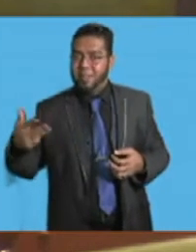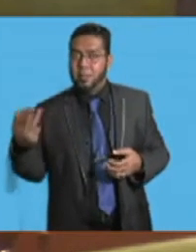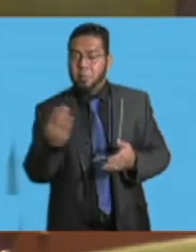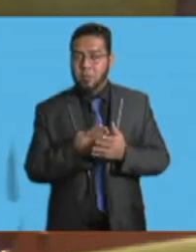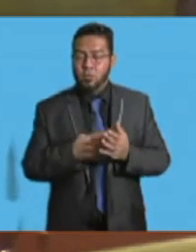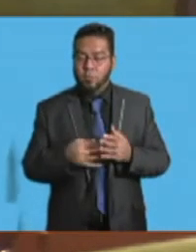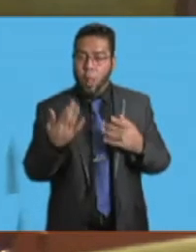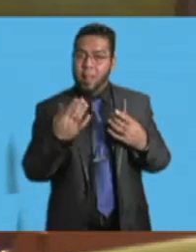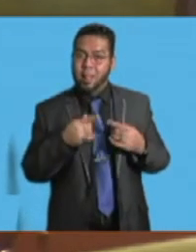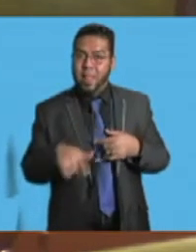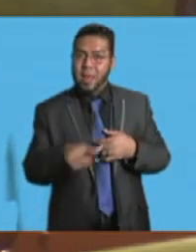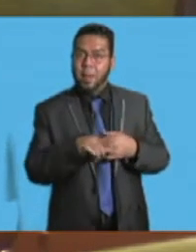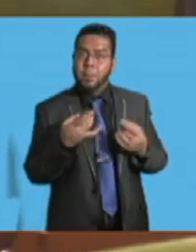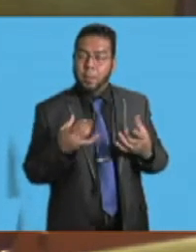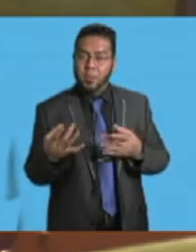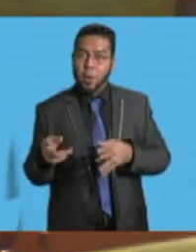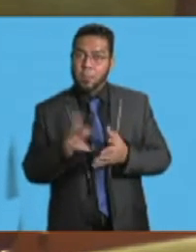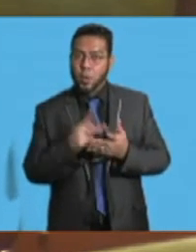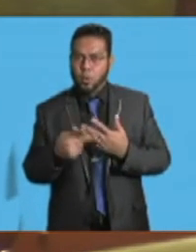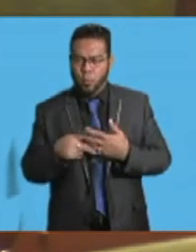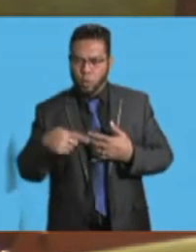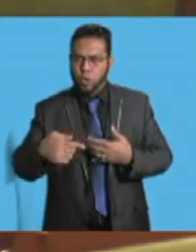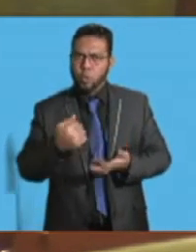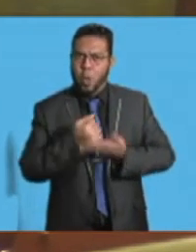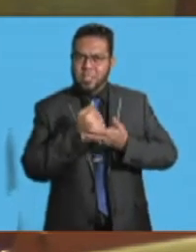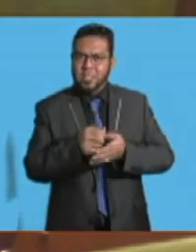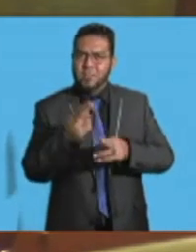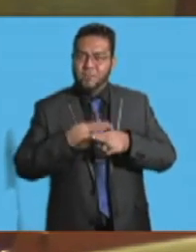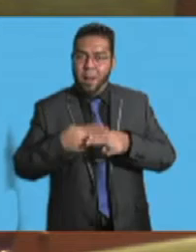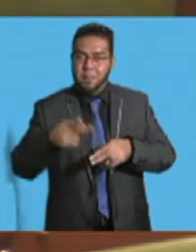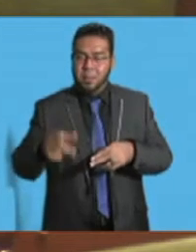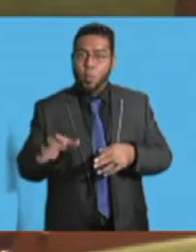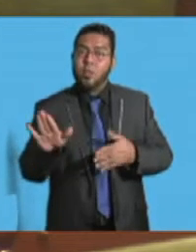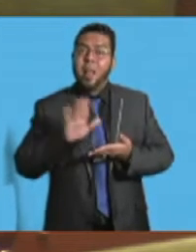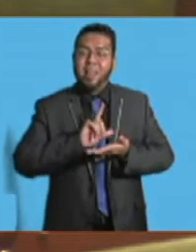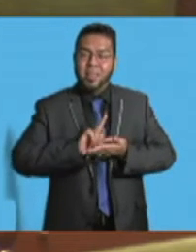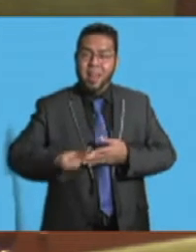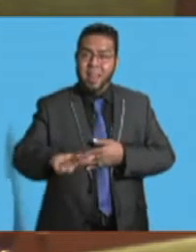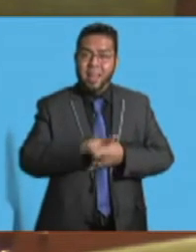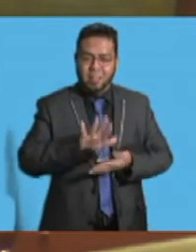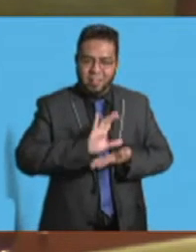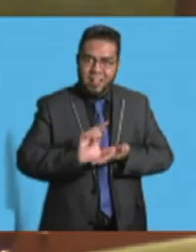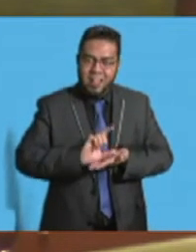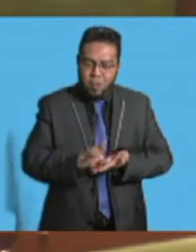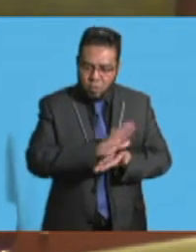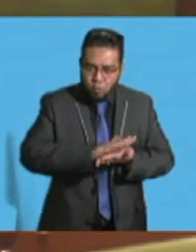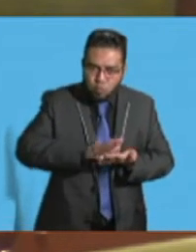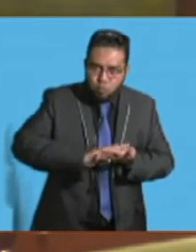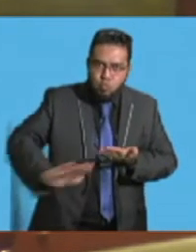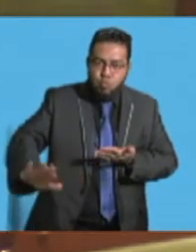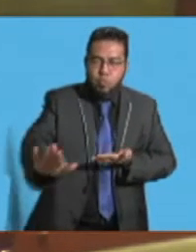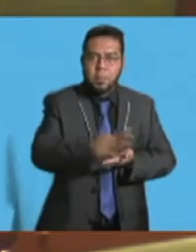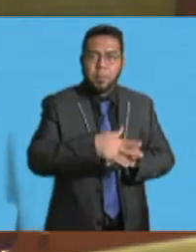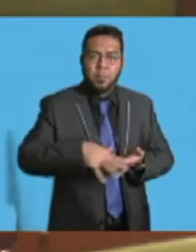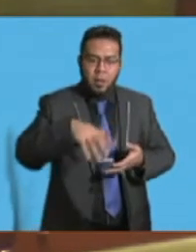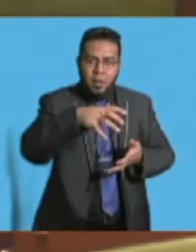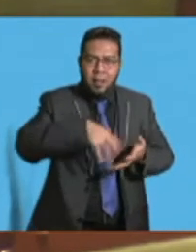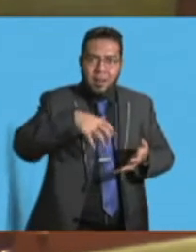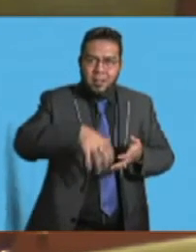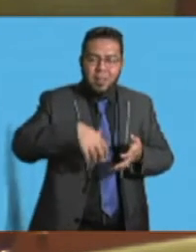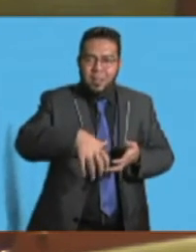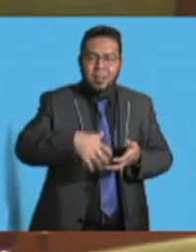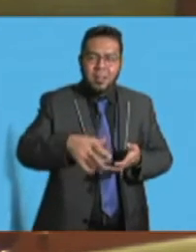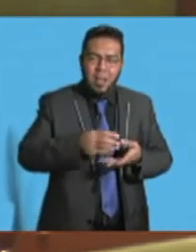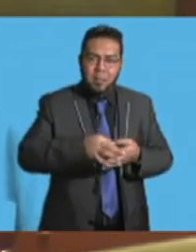land preparation program will continue to assist farmers with land clearing and land preparation activities, including plowing, harrowing,